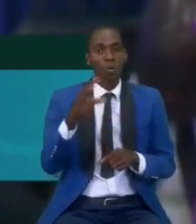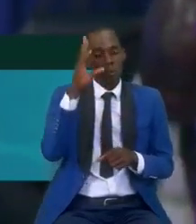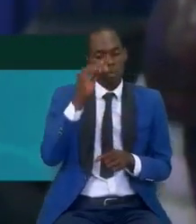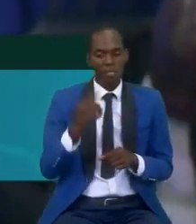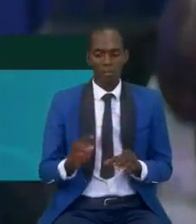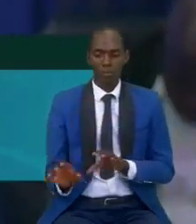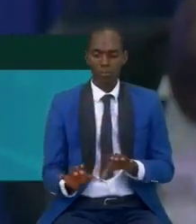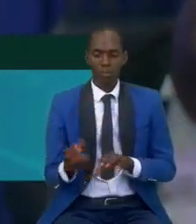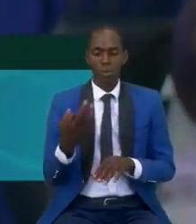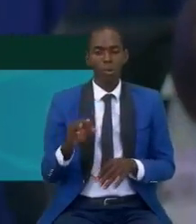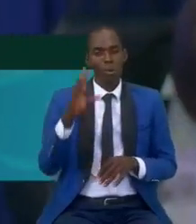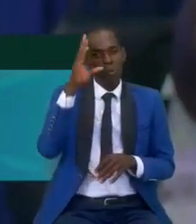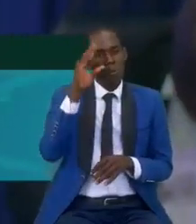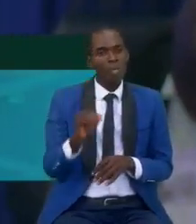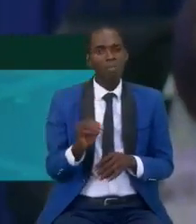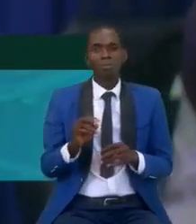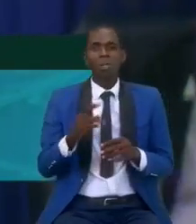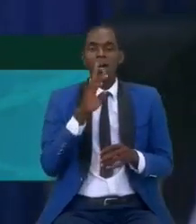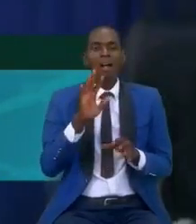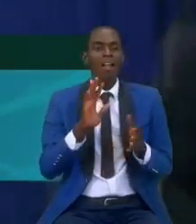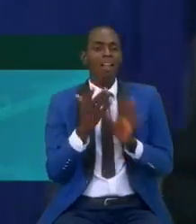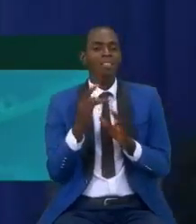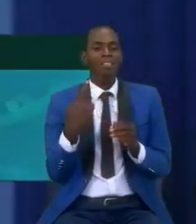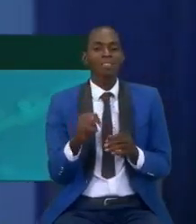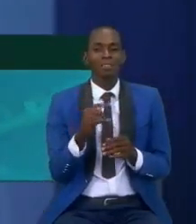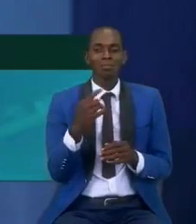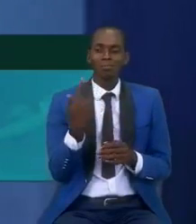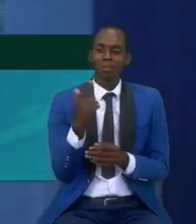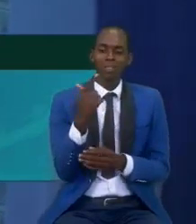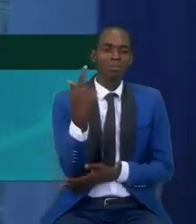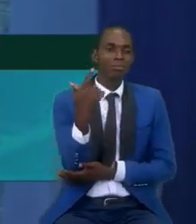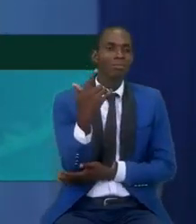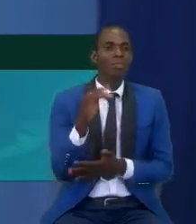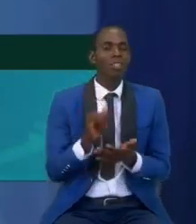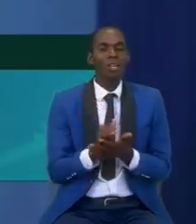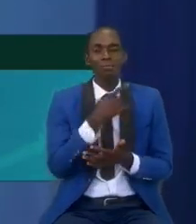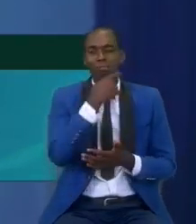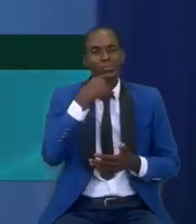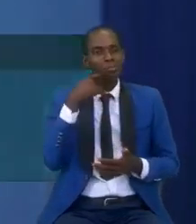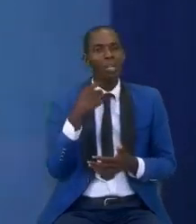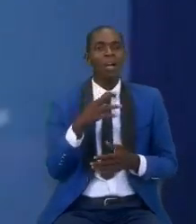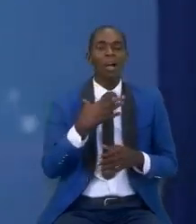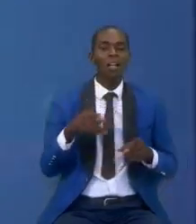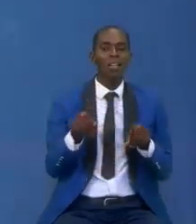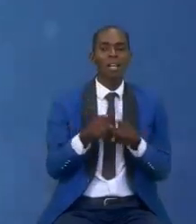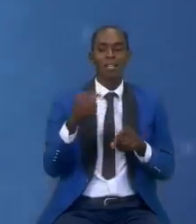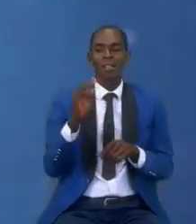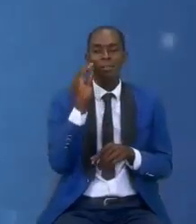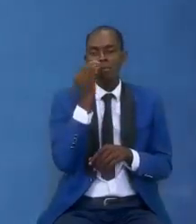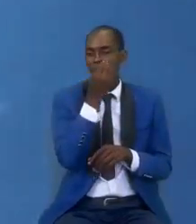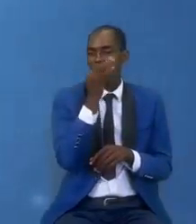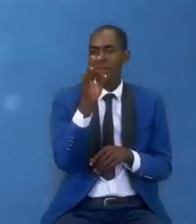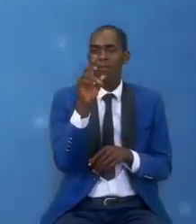they're like the flower that fades away. It says the grass withereth and the flower